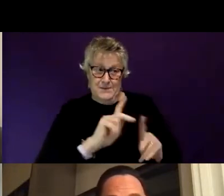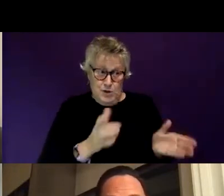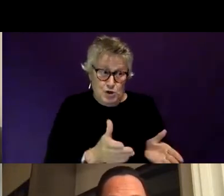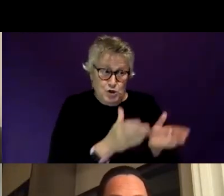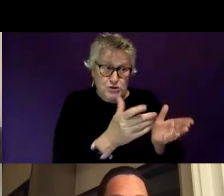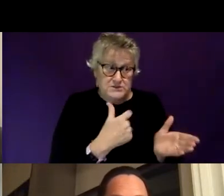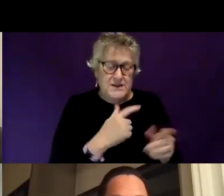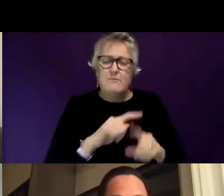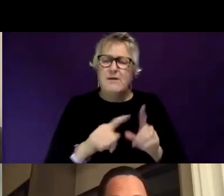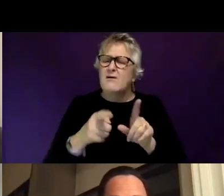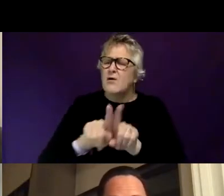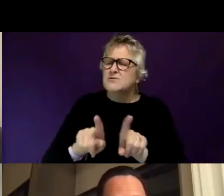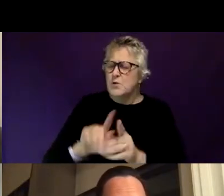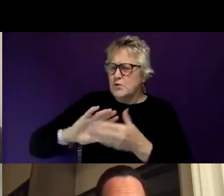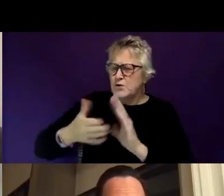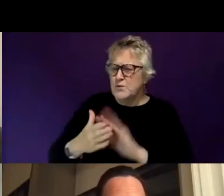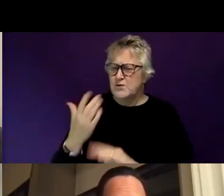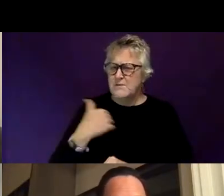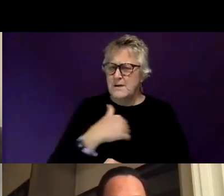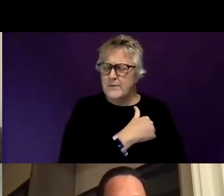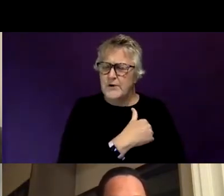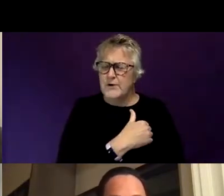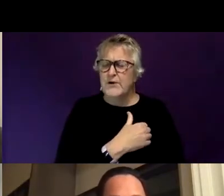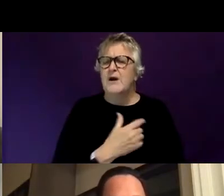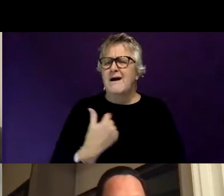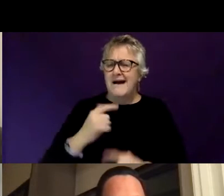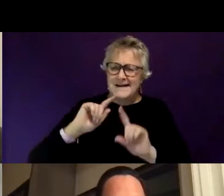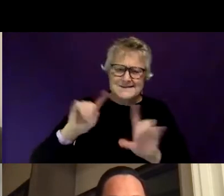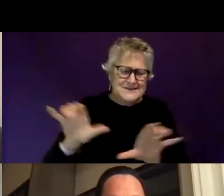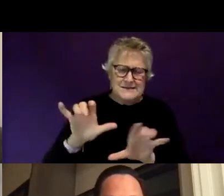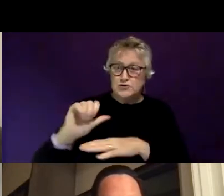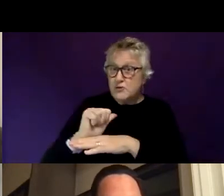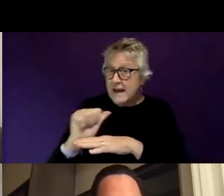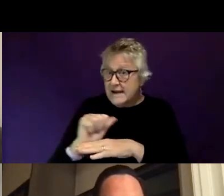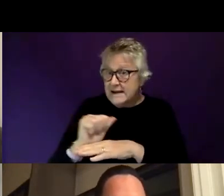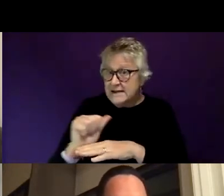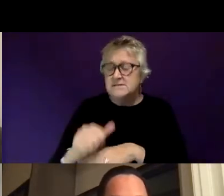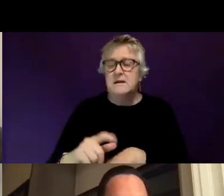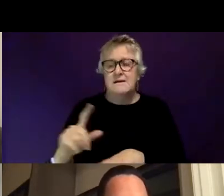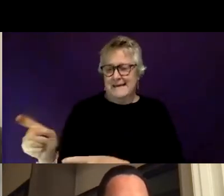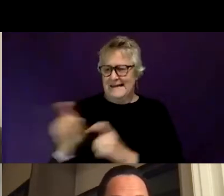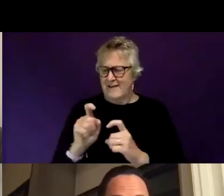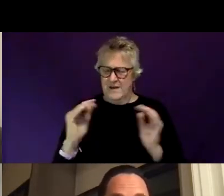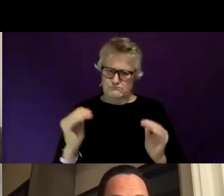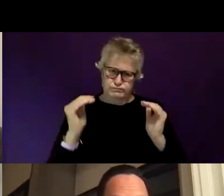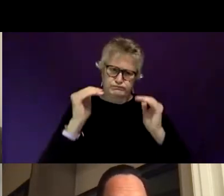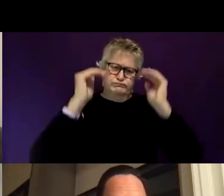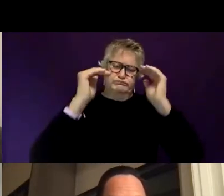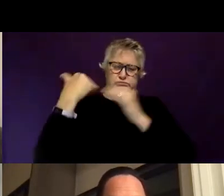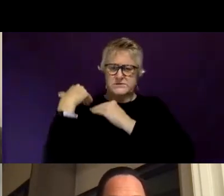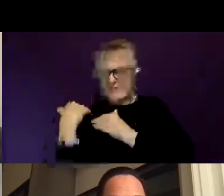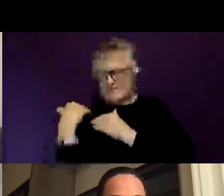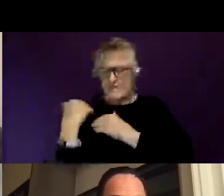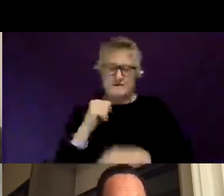investment of community members in things like candidate trainings, and giving me graduated responsibilities, volunteer opportunities, nonprofit